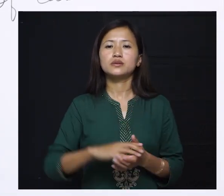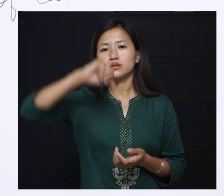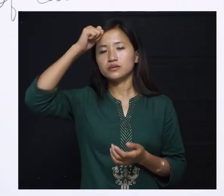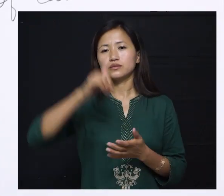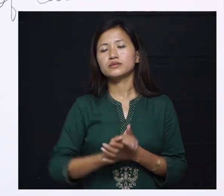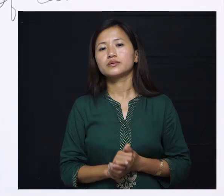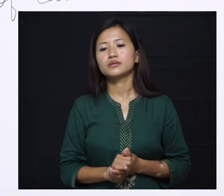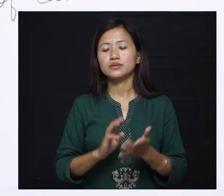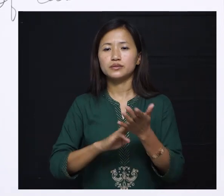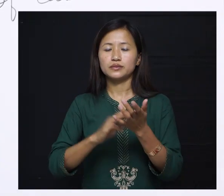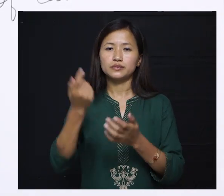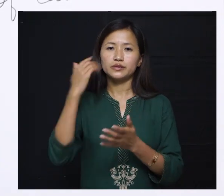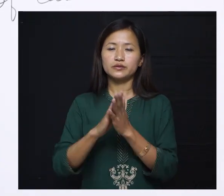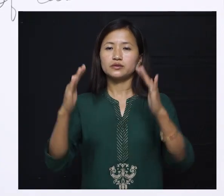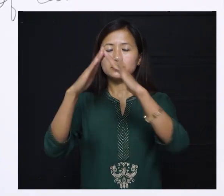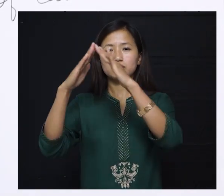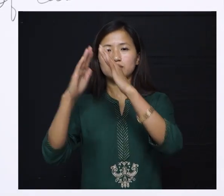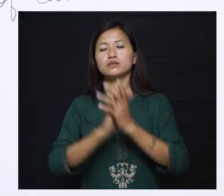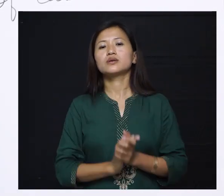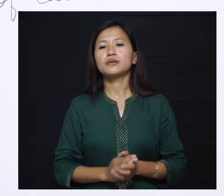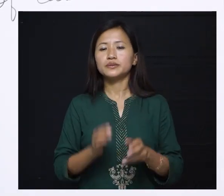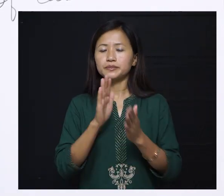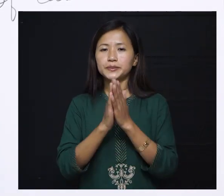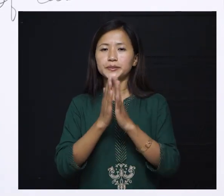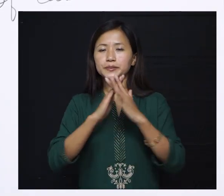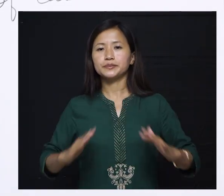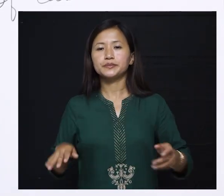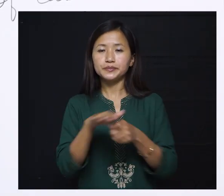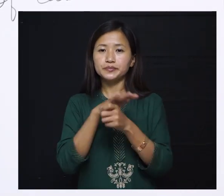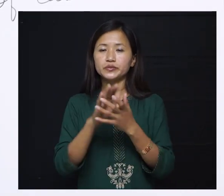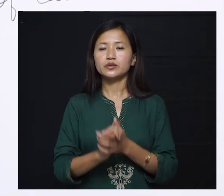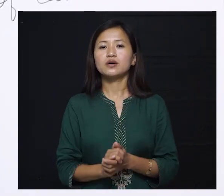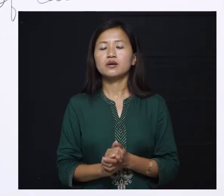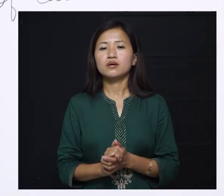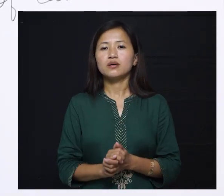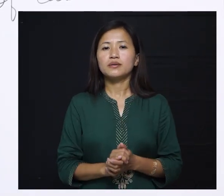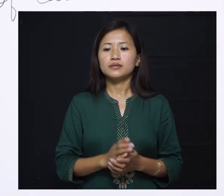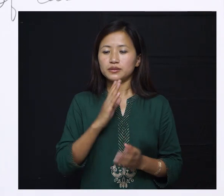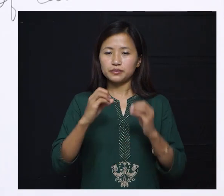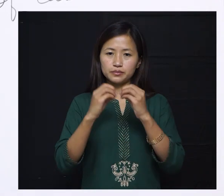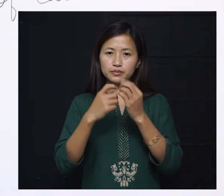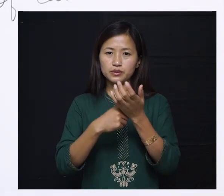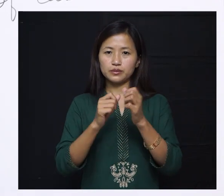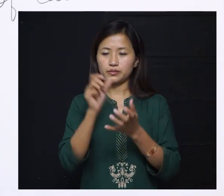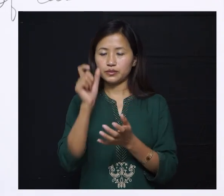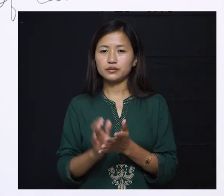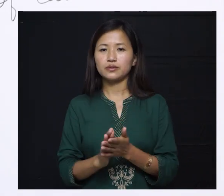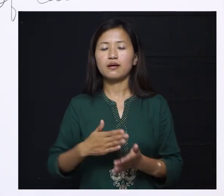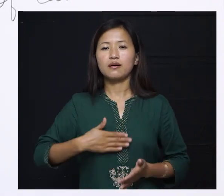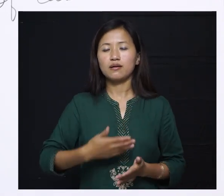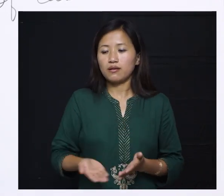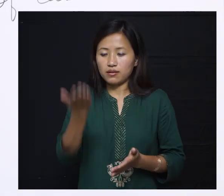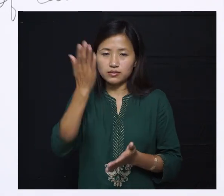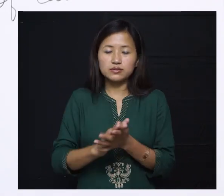India, the medieval town was quite peaceful and it was harmonious, because the Brahmins were given the highest respect,